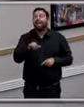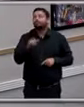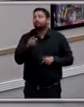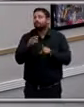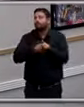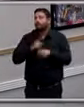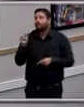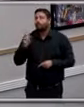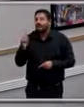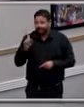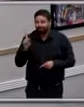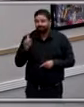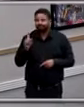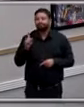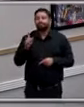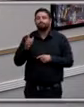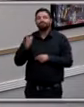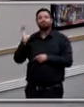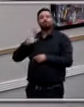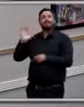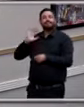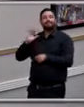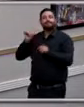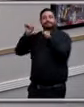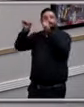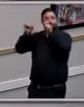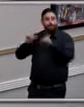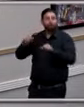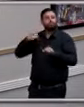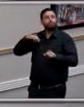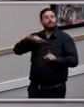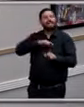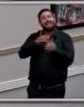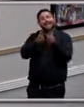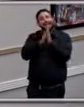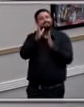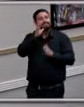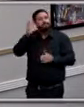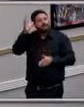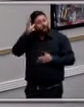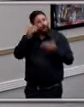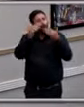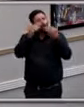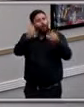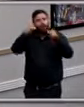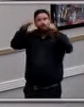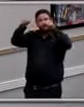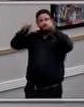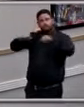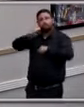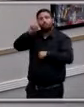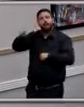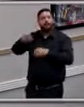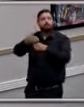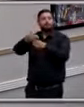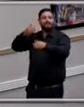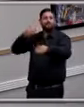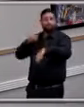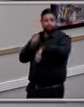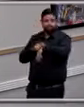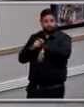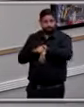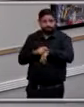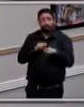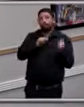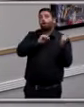posted from our previous posts that we ask parents to please post the questions ahead of time. So all the